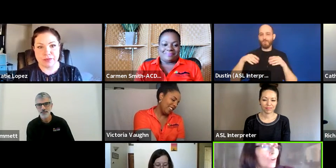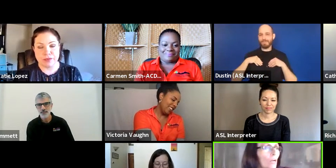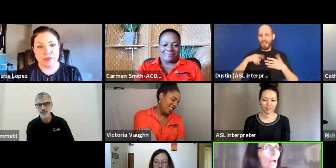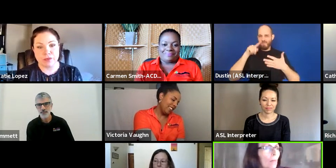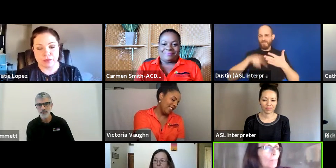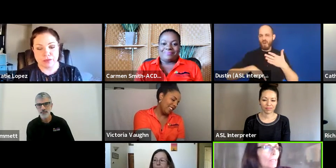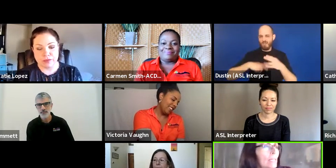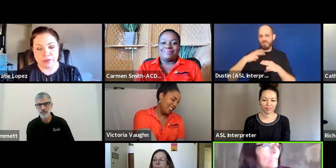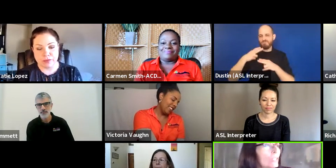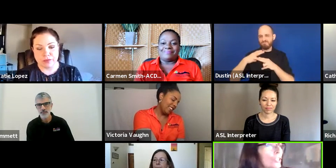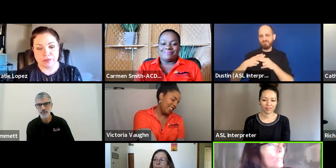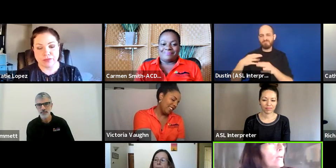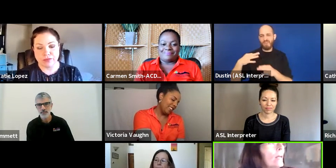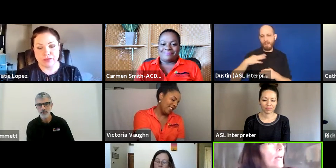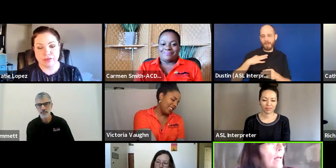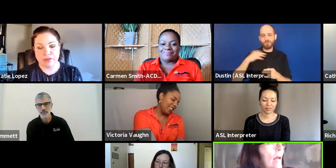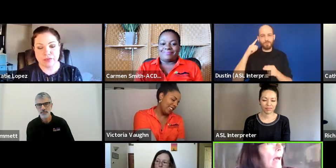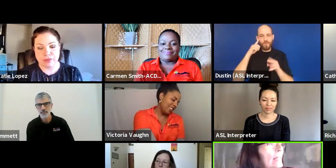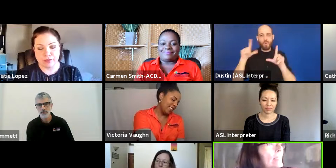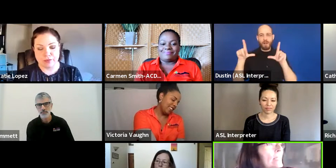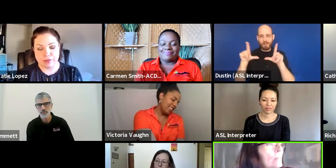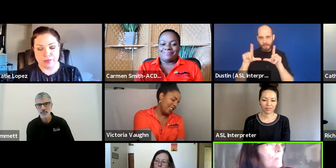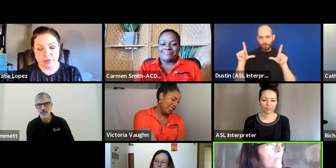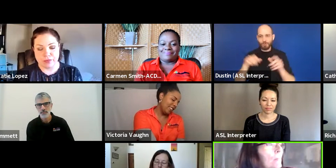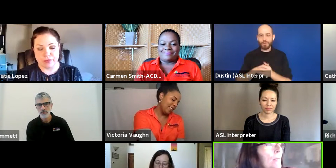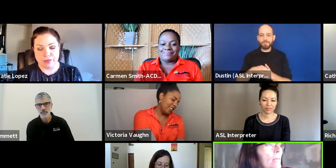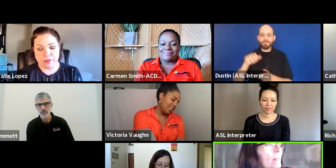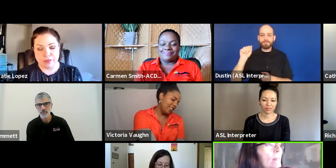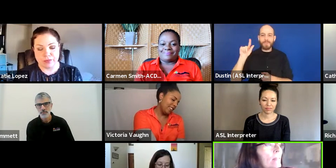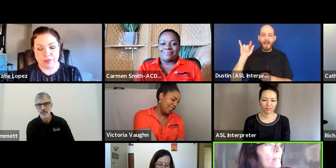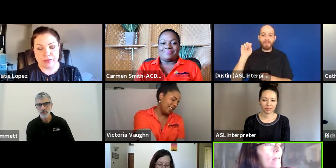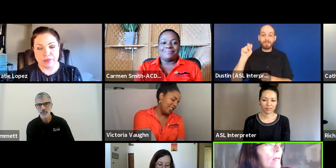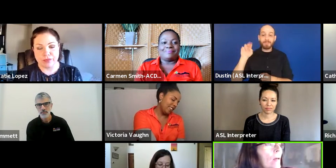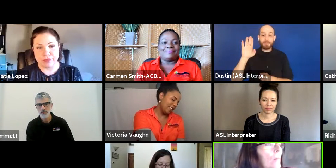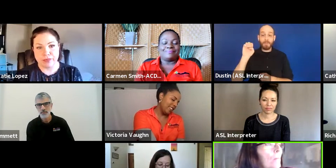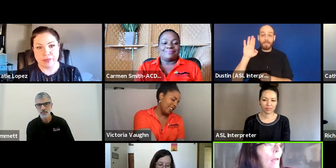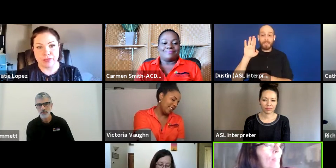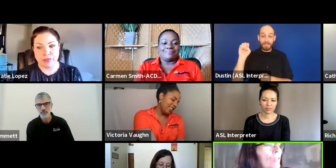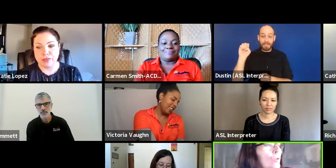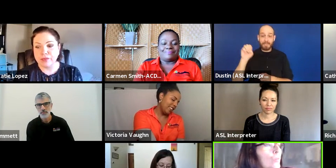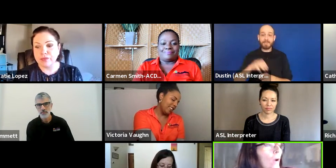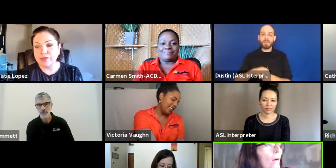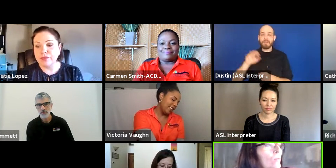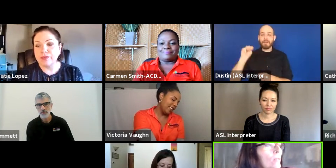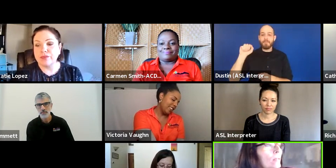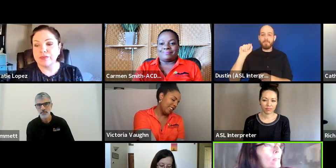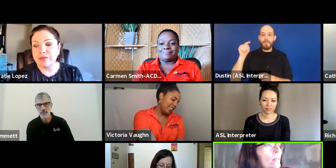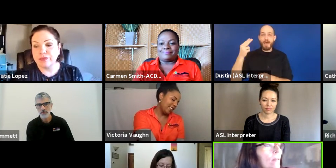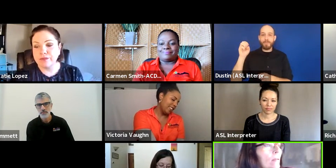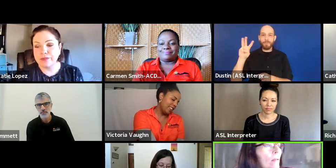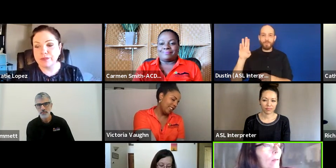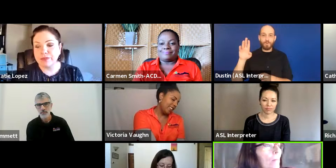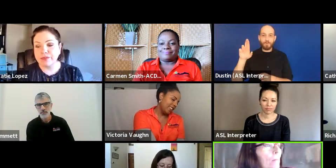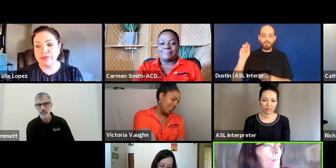applications for licensure. Allison Beebe, Matthew Brown,